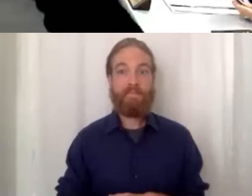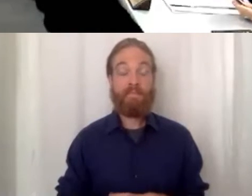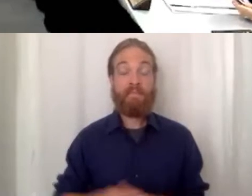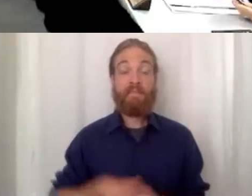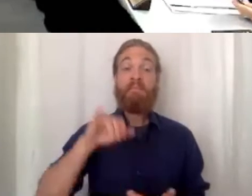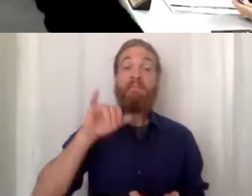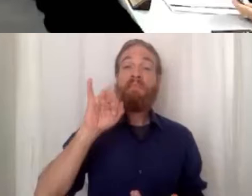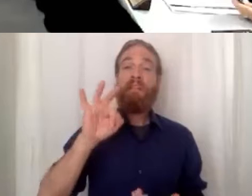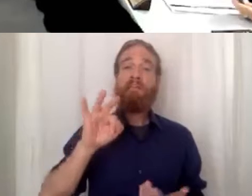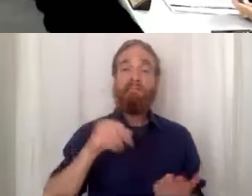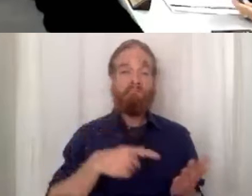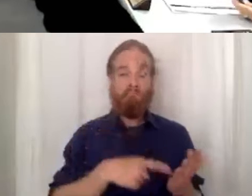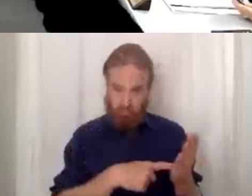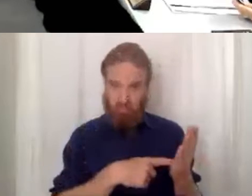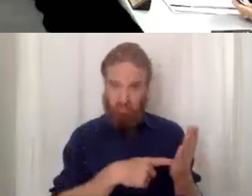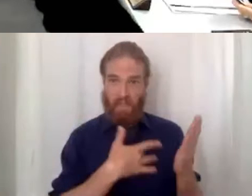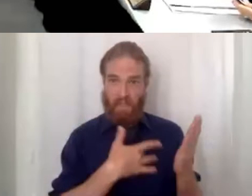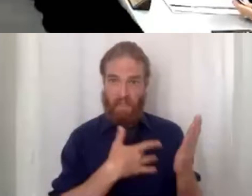approve that.